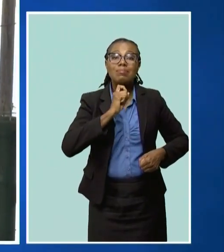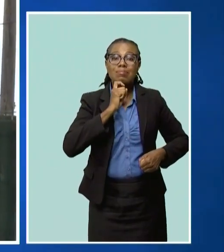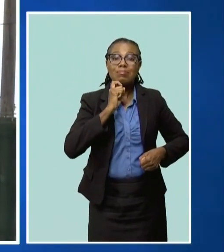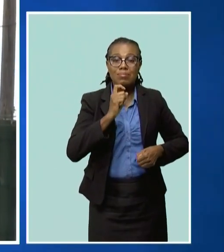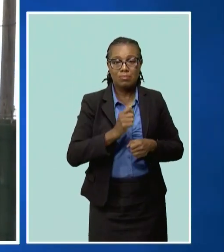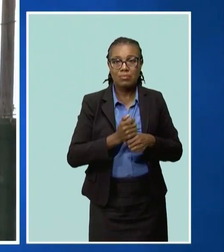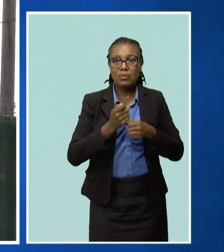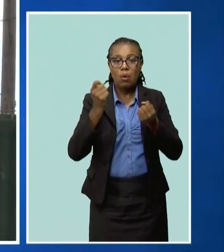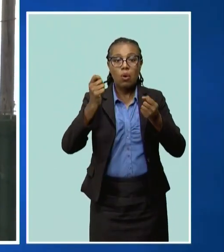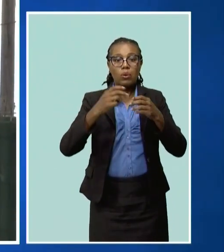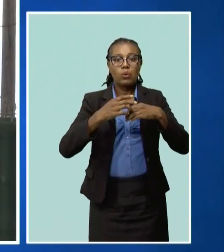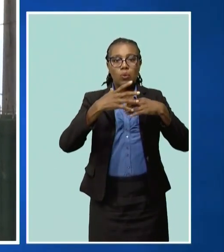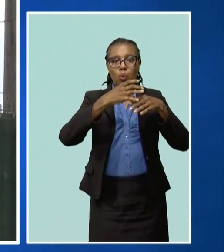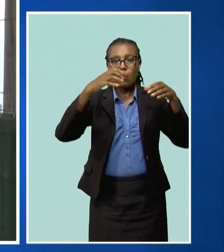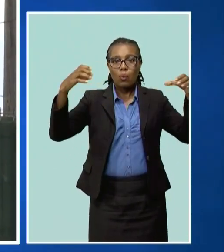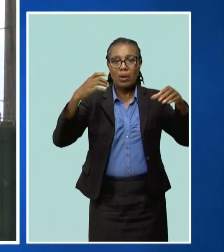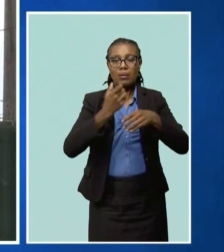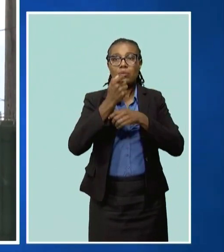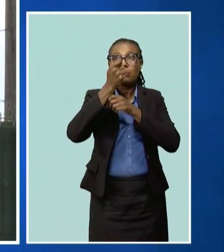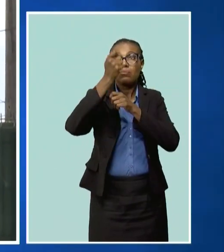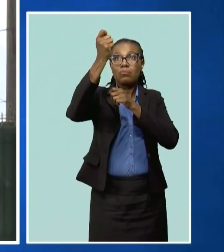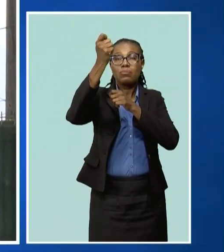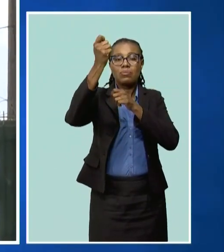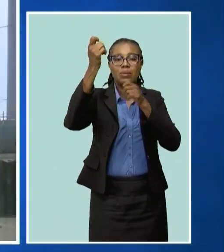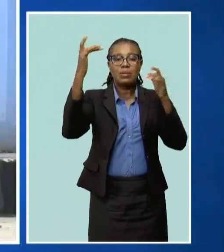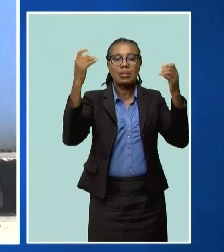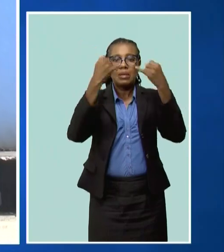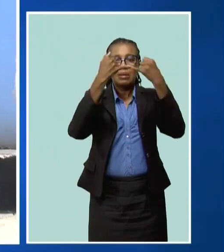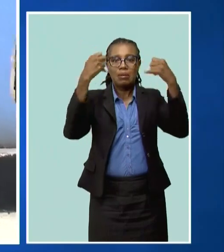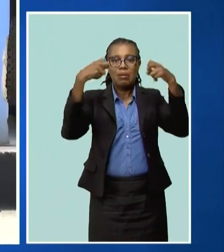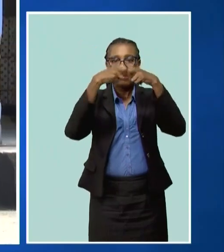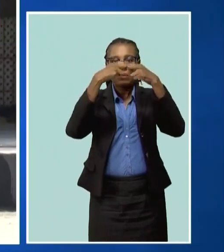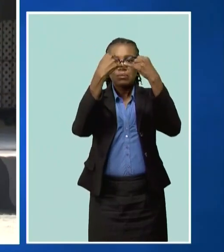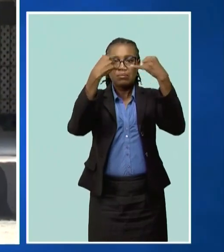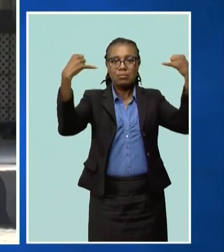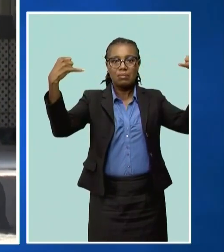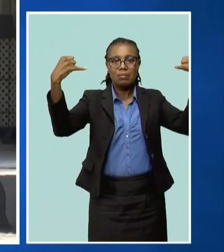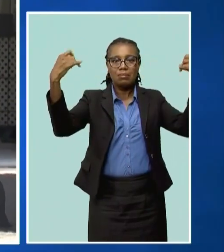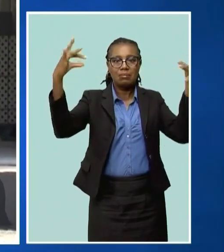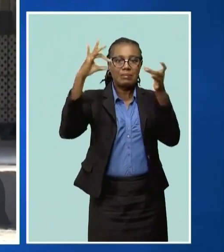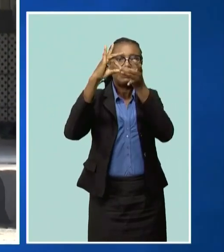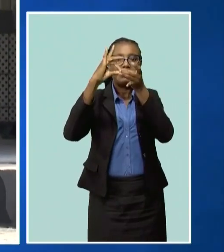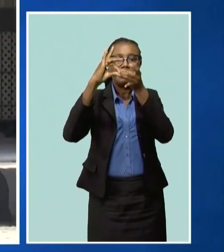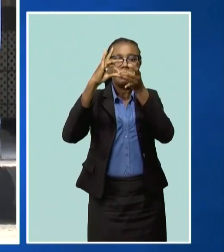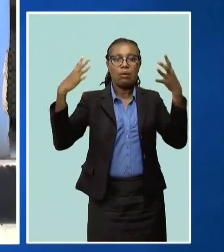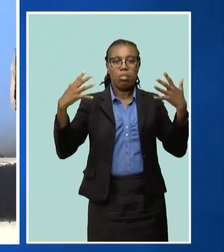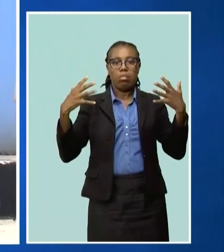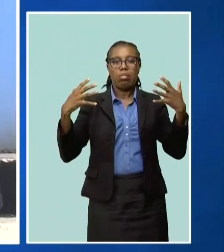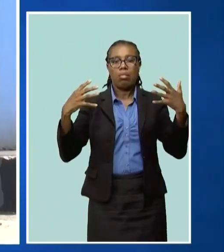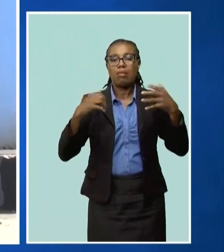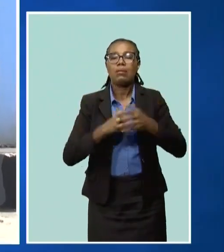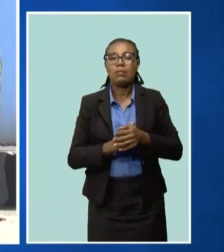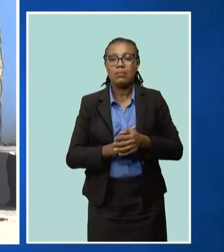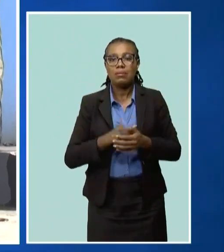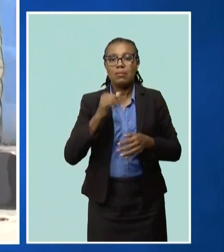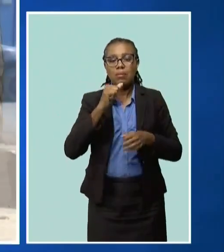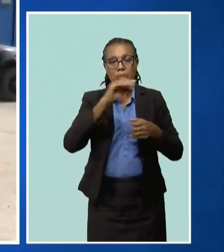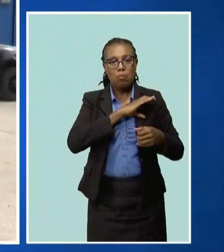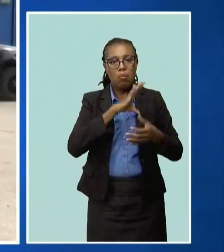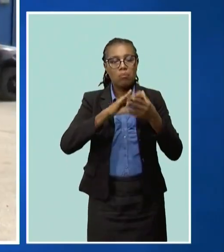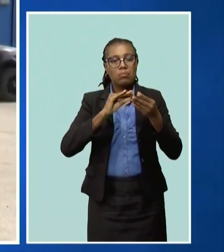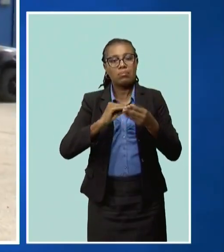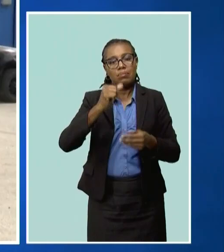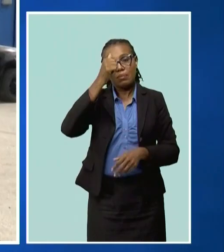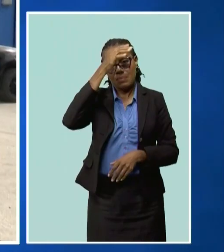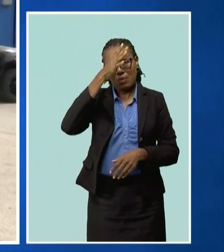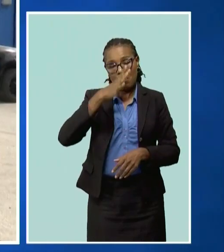onto a roof when it came into contact with electrical lines, causing him to be electrocuted. Police say the man, whose identity